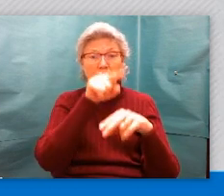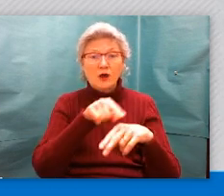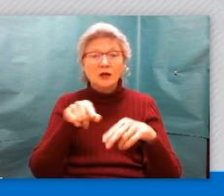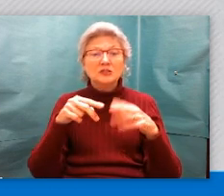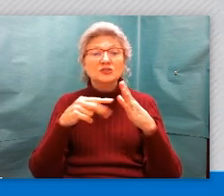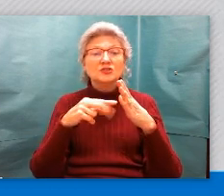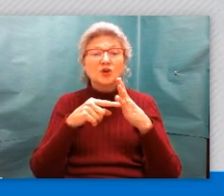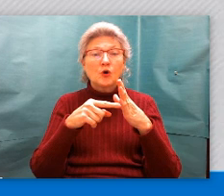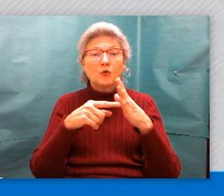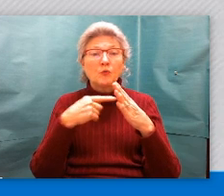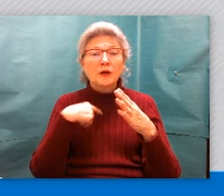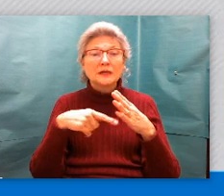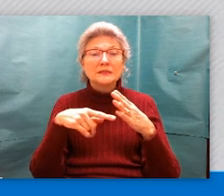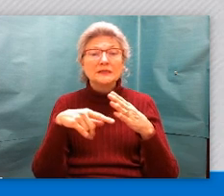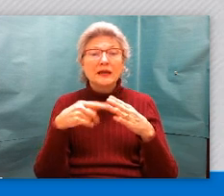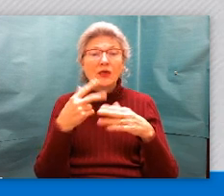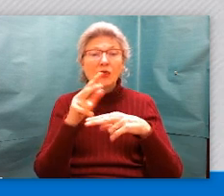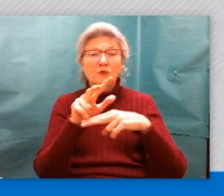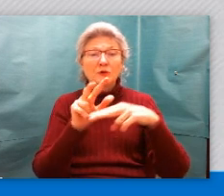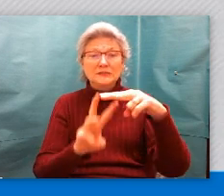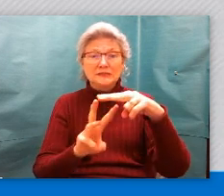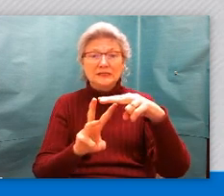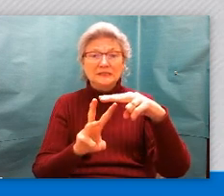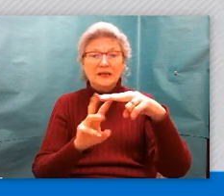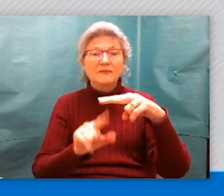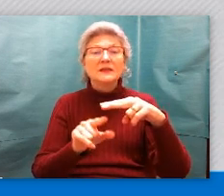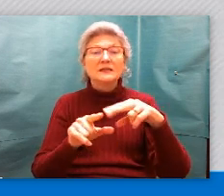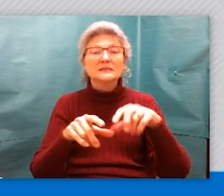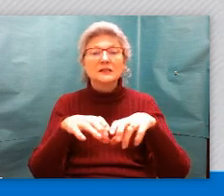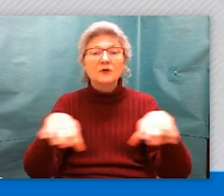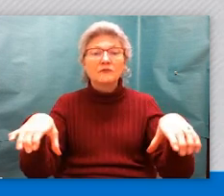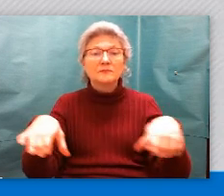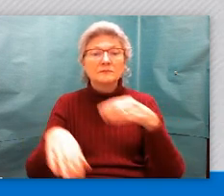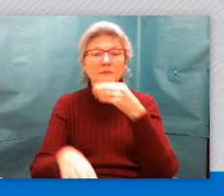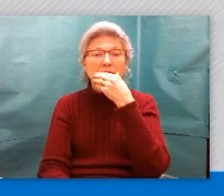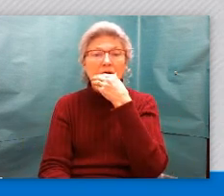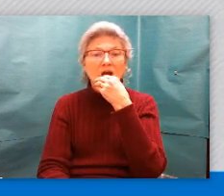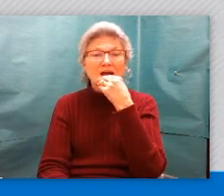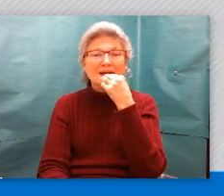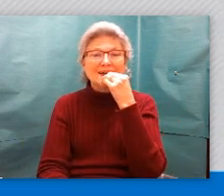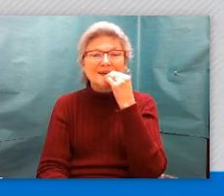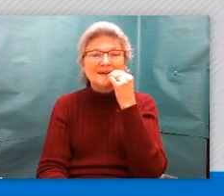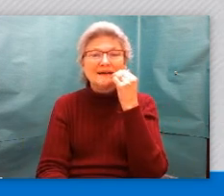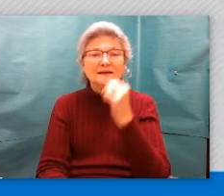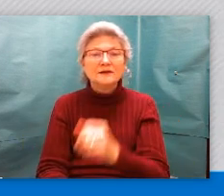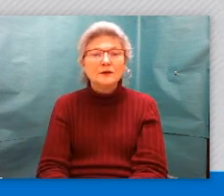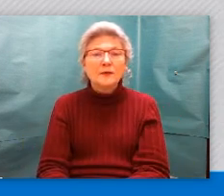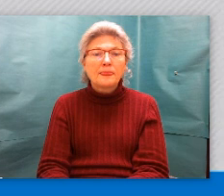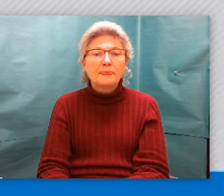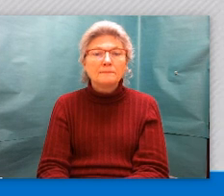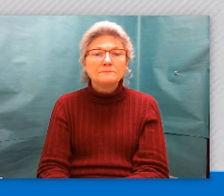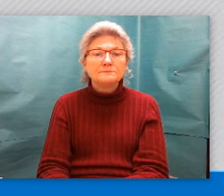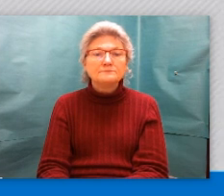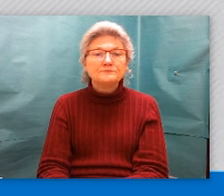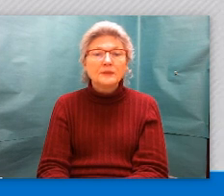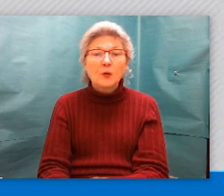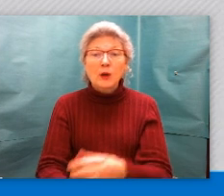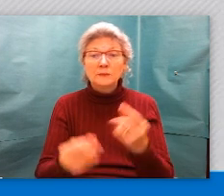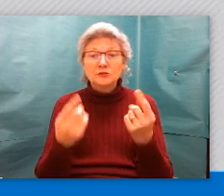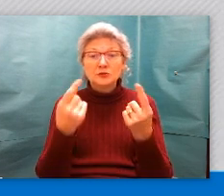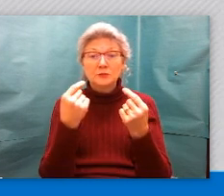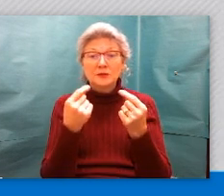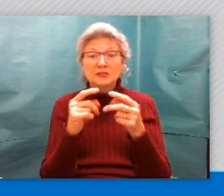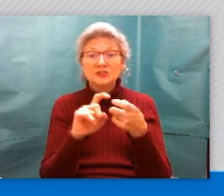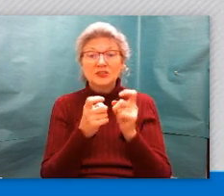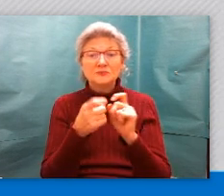show that we are going to take 3/6 of this loaf. So I'm going to draw 4, 5, 6. And what I'm going to do is I'm going